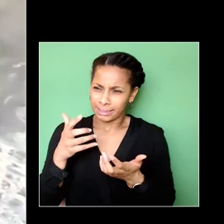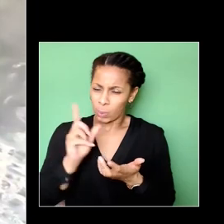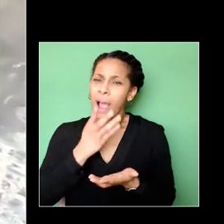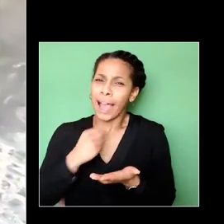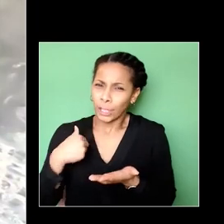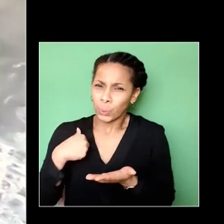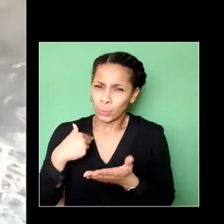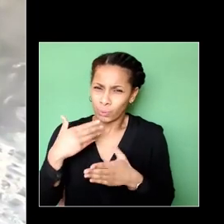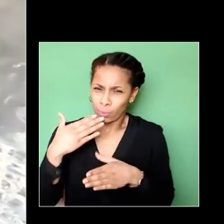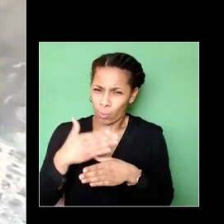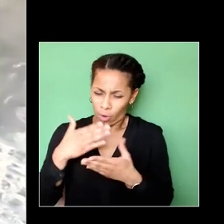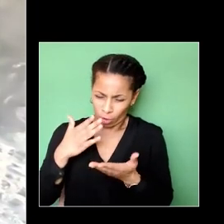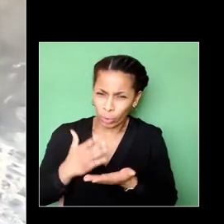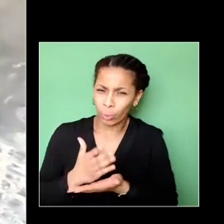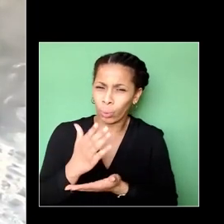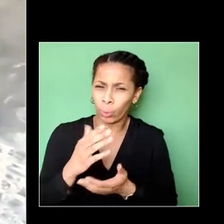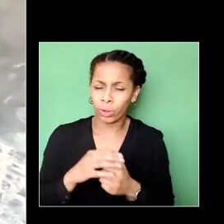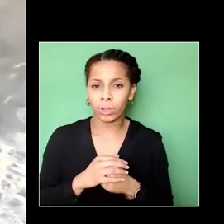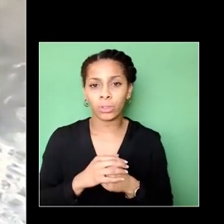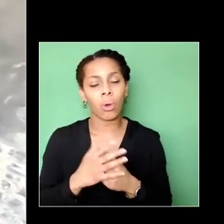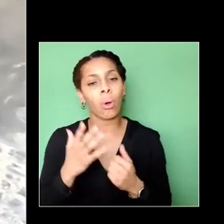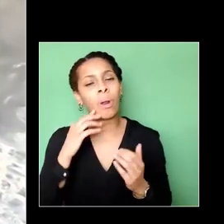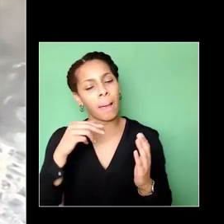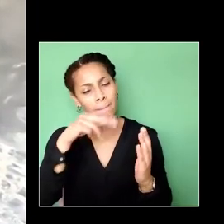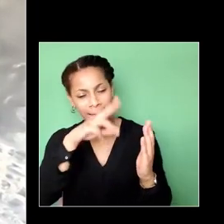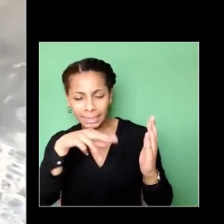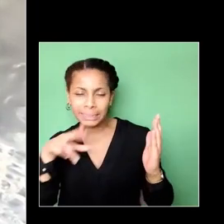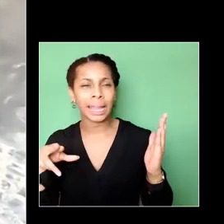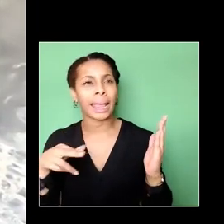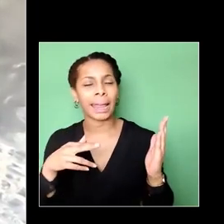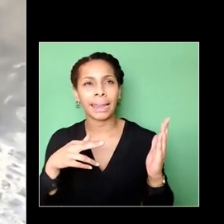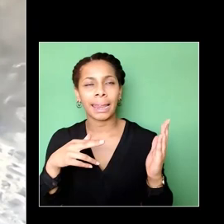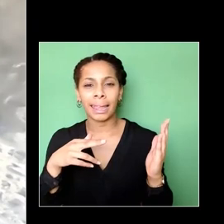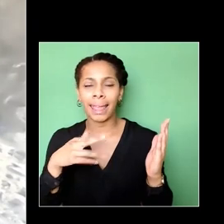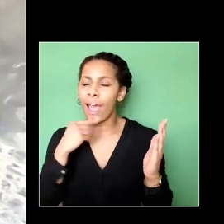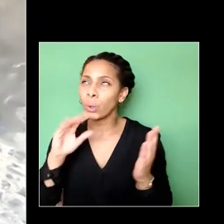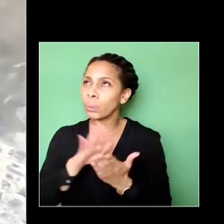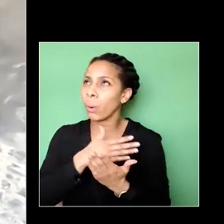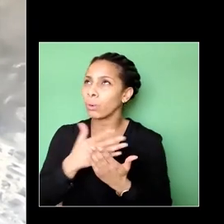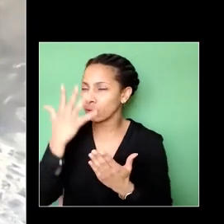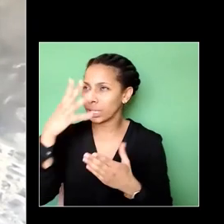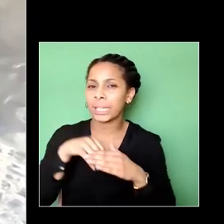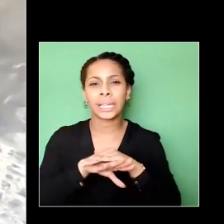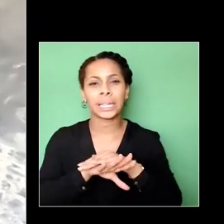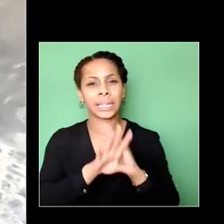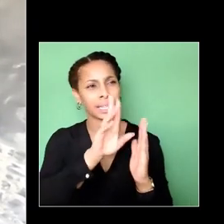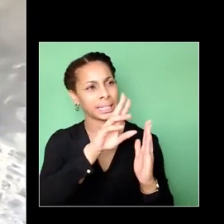in like when painting. And so that as much as